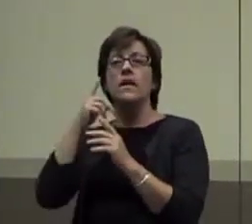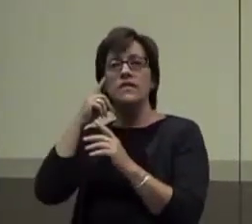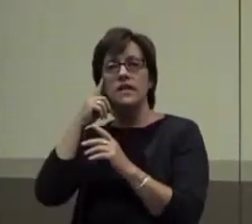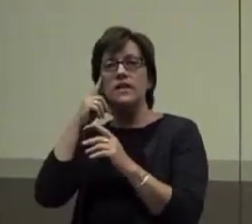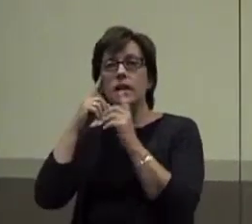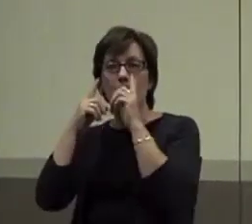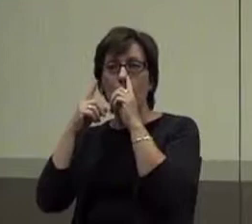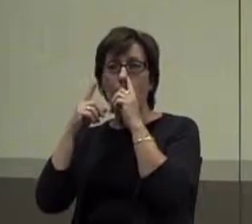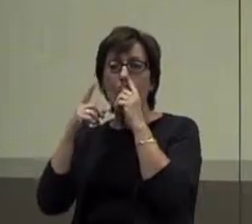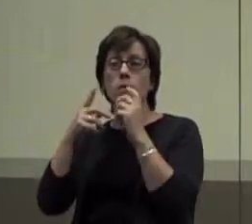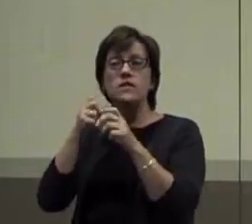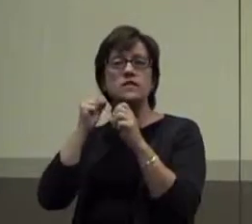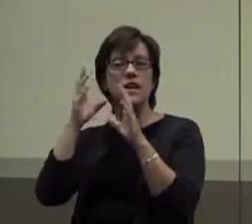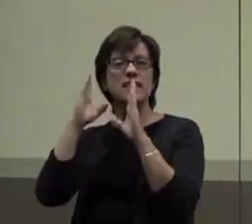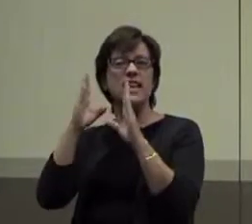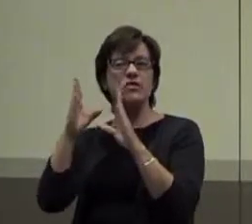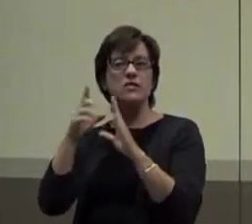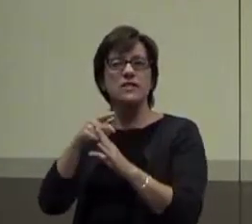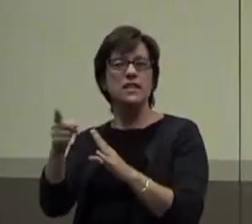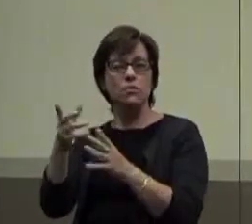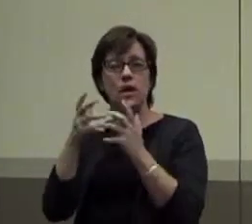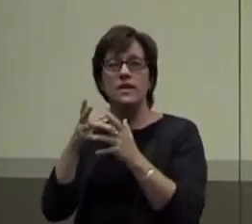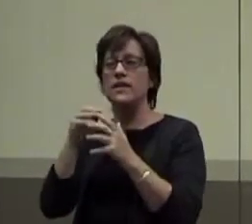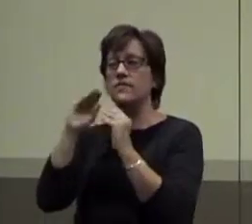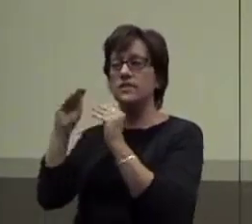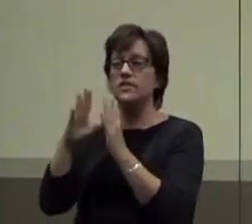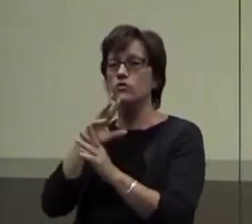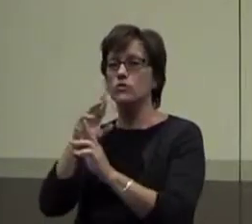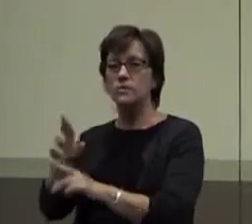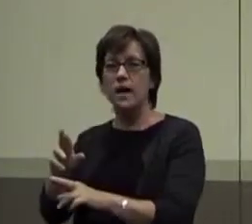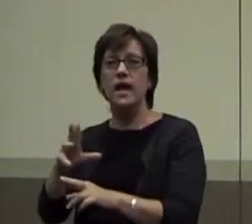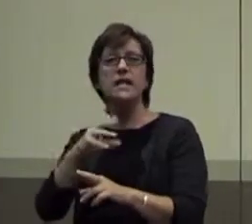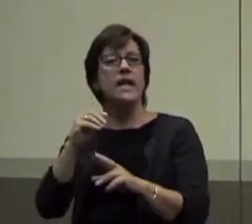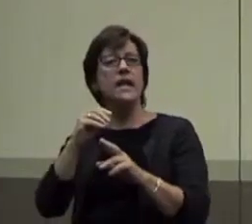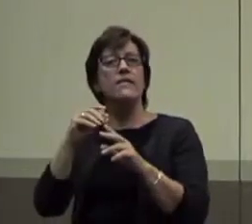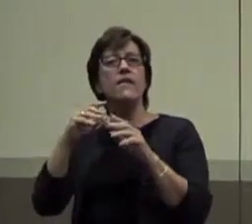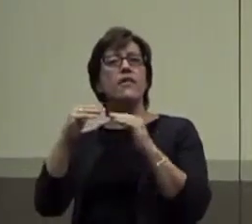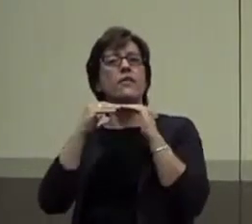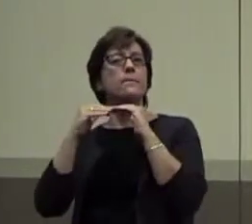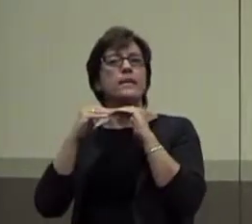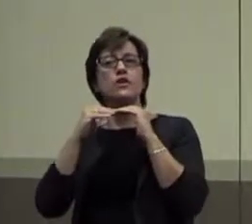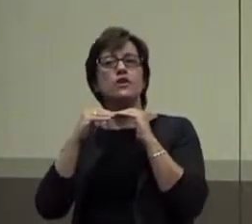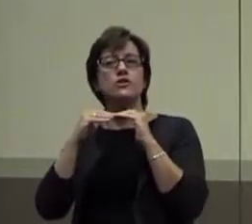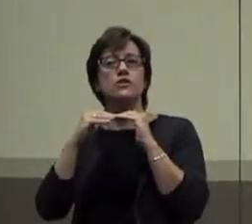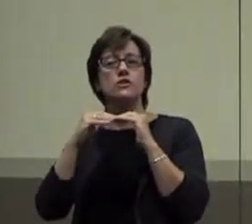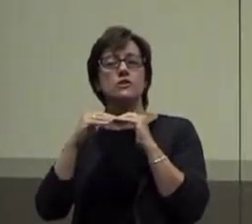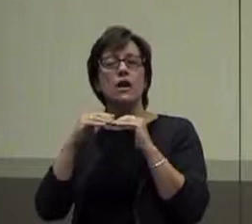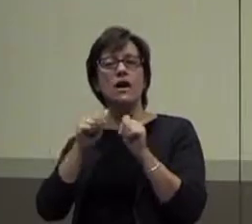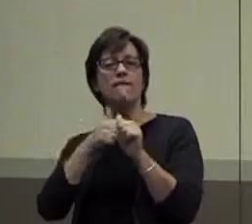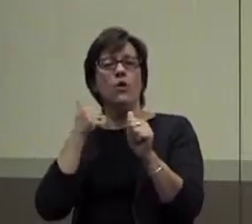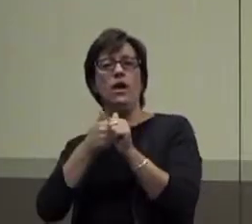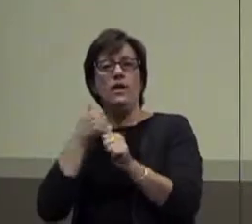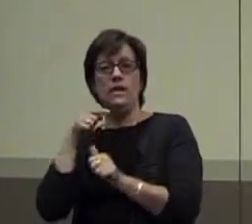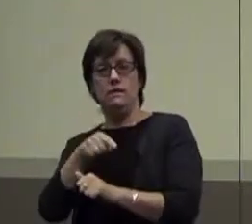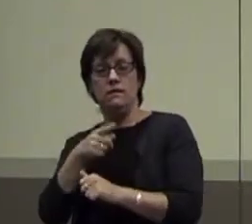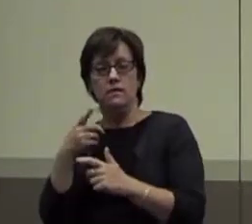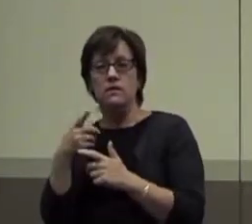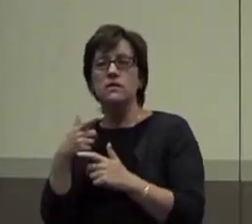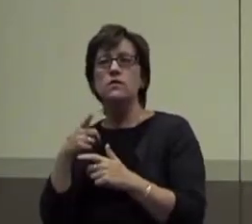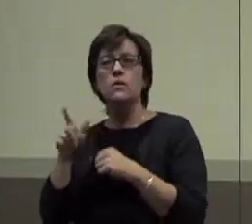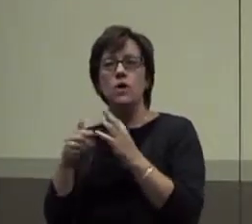attention, and because the teacher responds and the peers avoid. And so we walk through each of